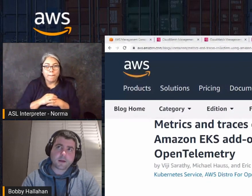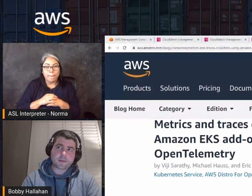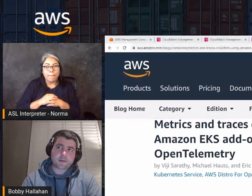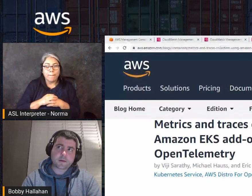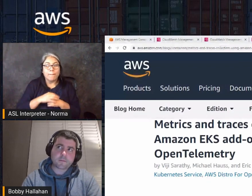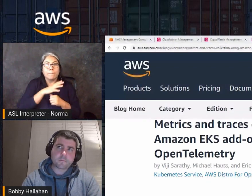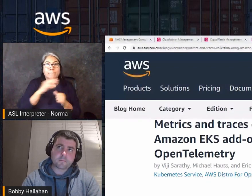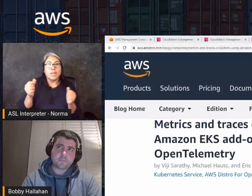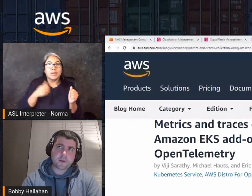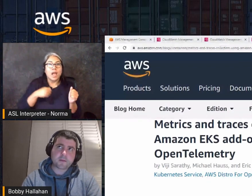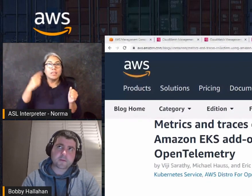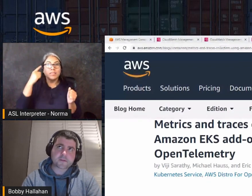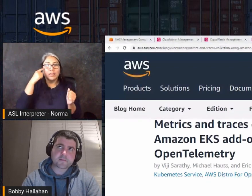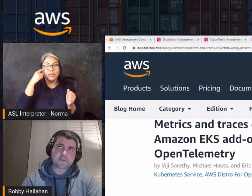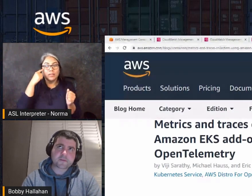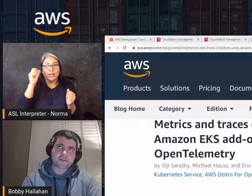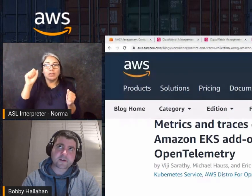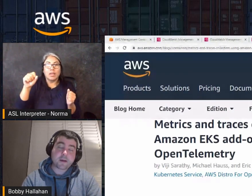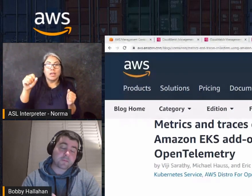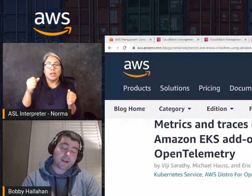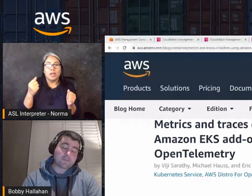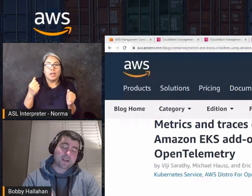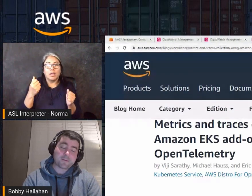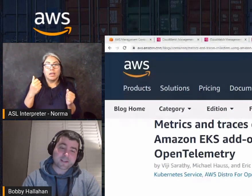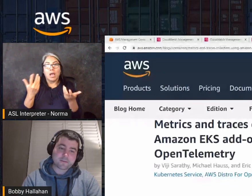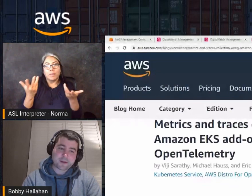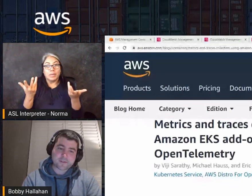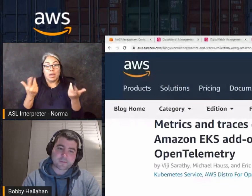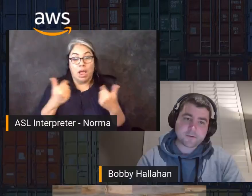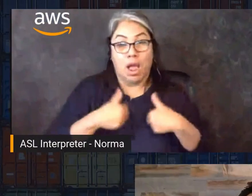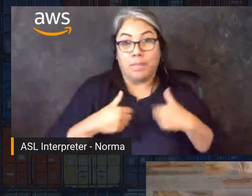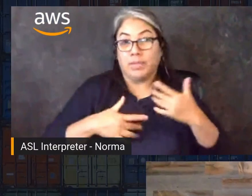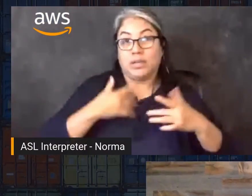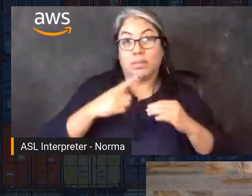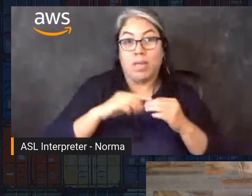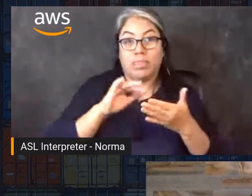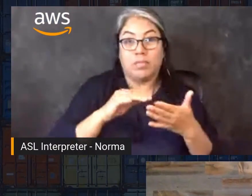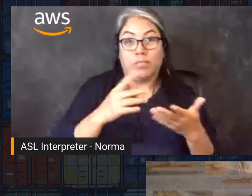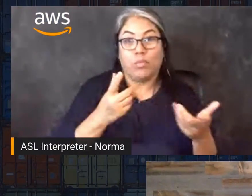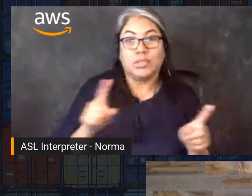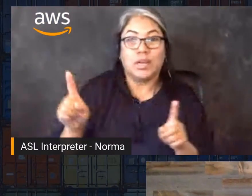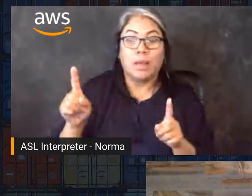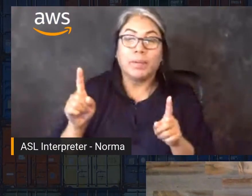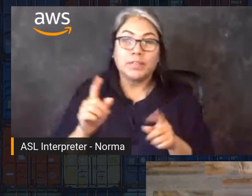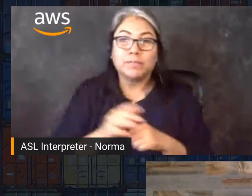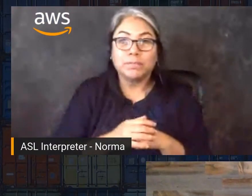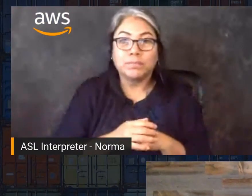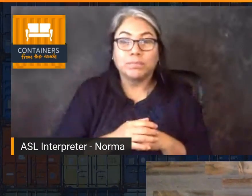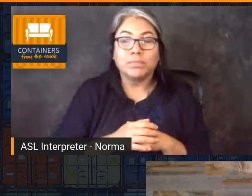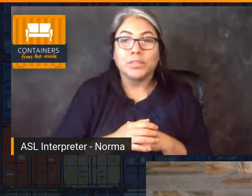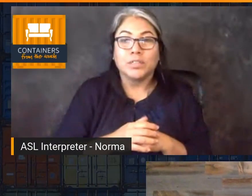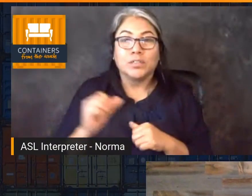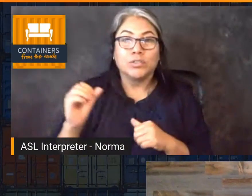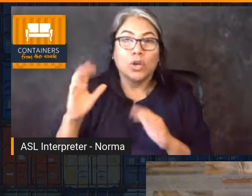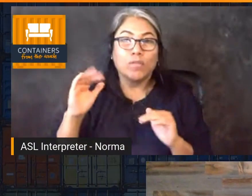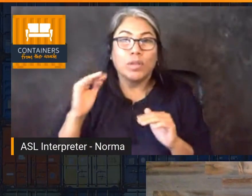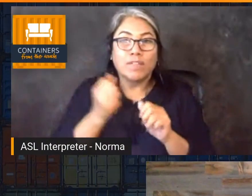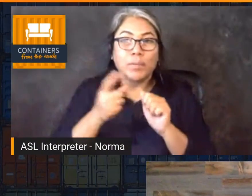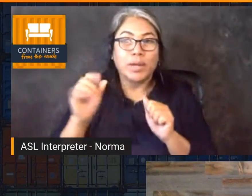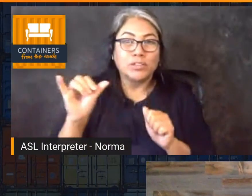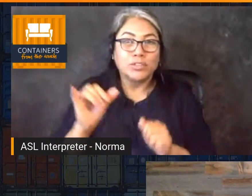And I think yeah, there's I'm excited about what's coming with Hotel. So nice. Hopefully everybody else is